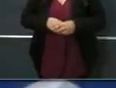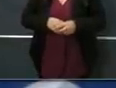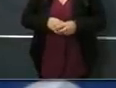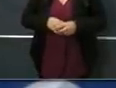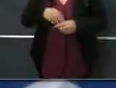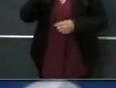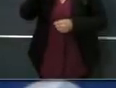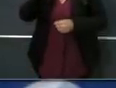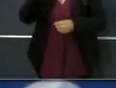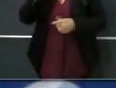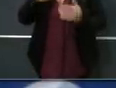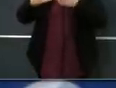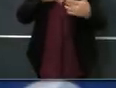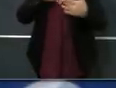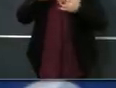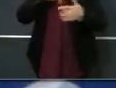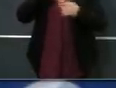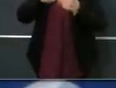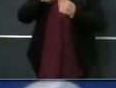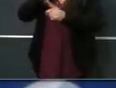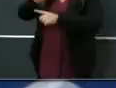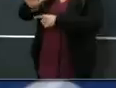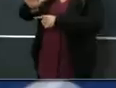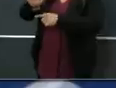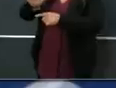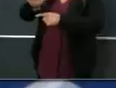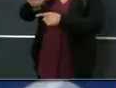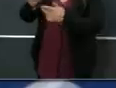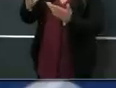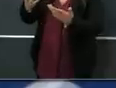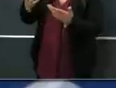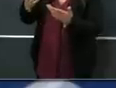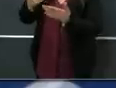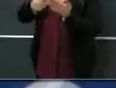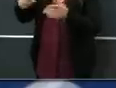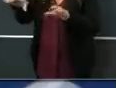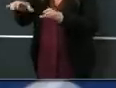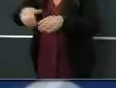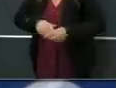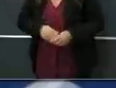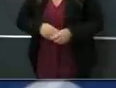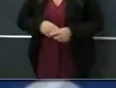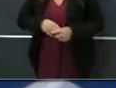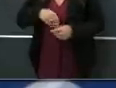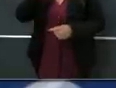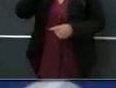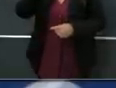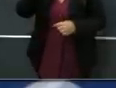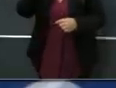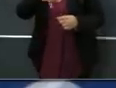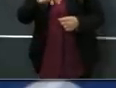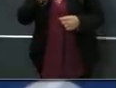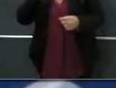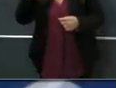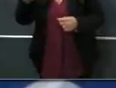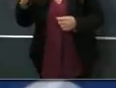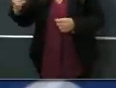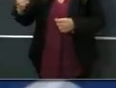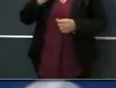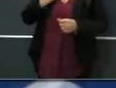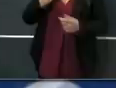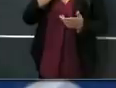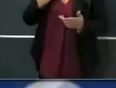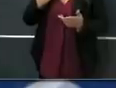yes, we are concerned about that. The answer to the first part of the question is also yes, we were consulted, and I want to just